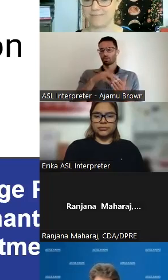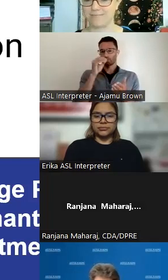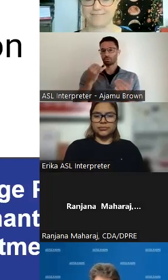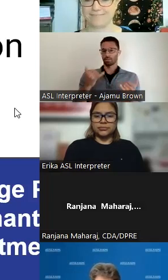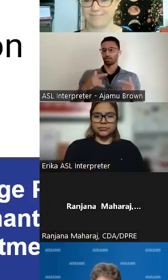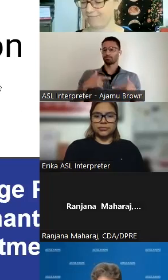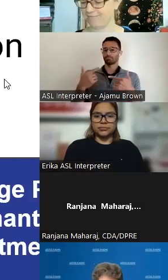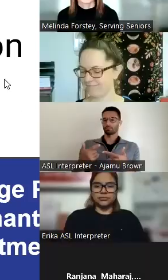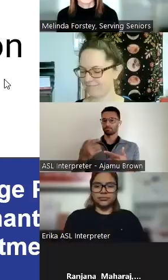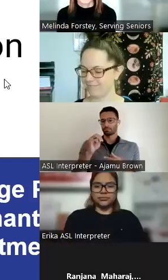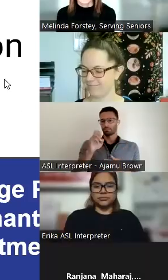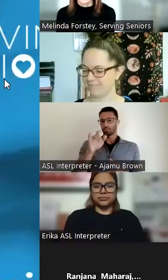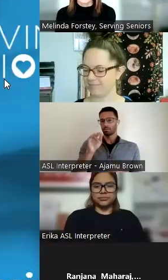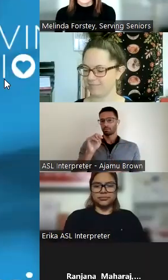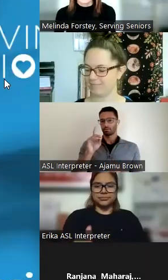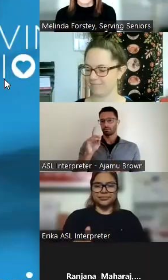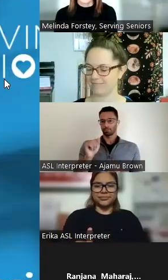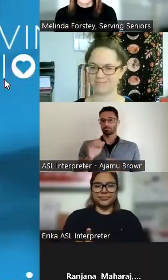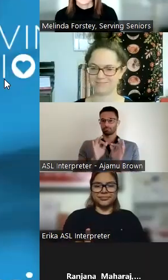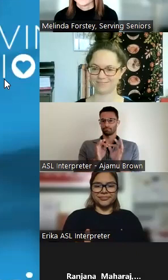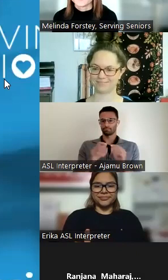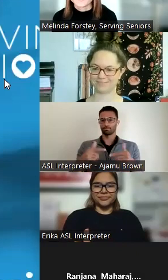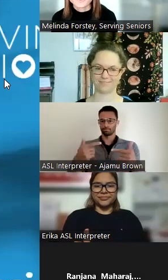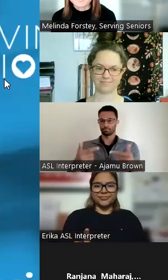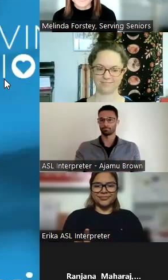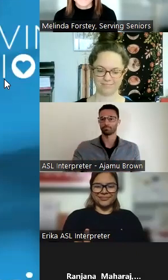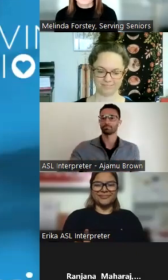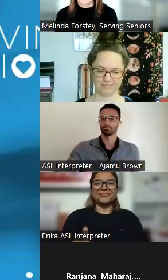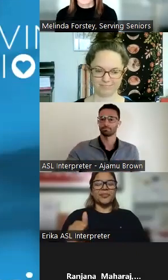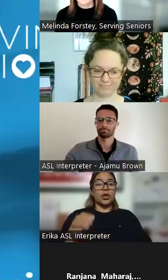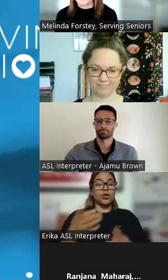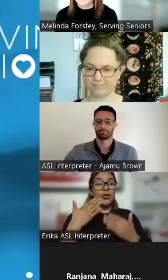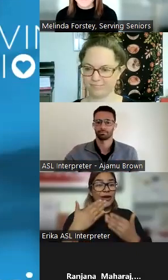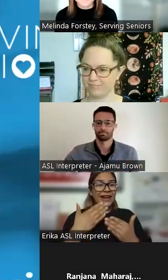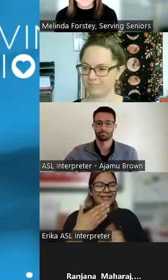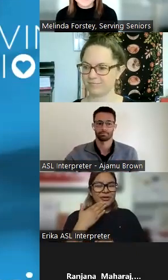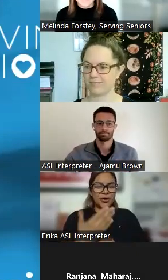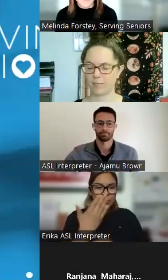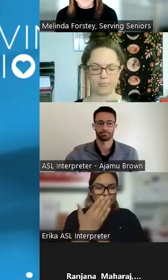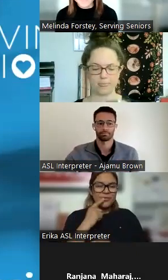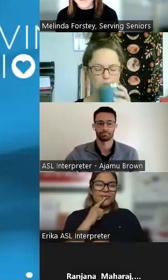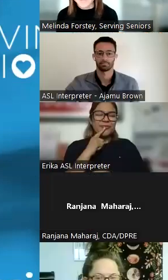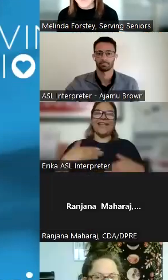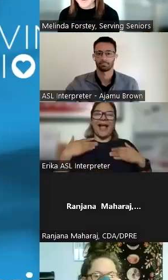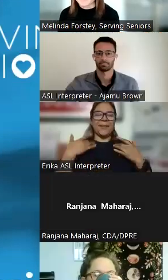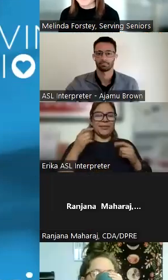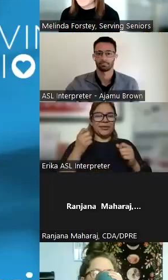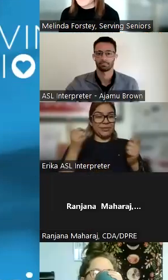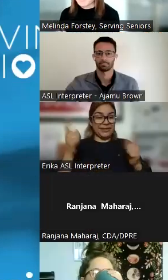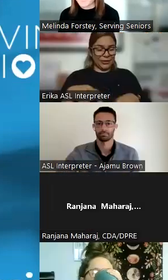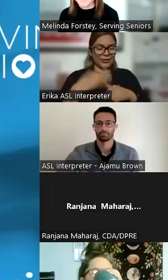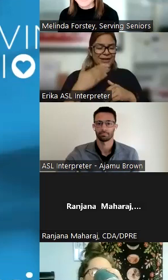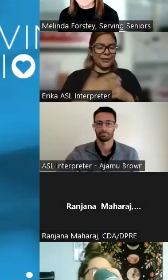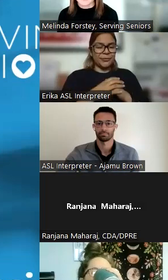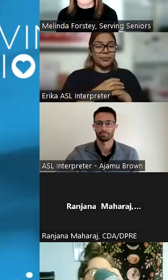Melinda. Great, thanks, Hannah. Well, good morning, everyone. Really happy to be here and